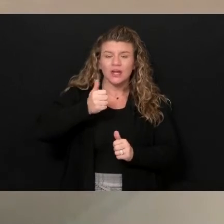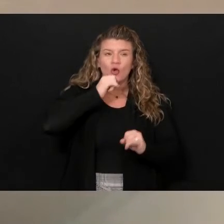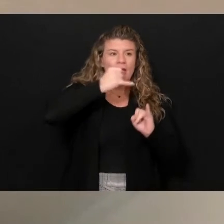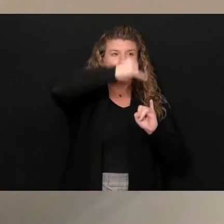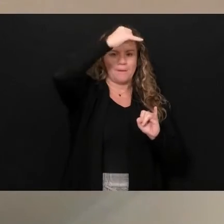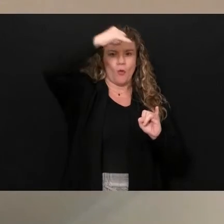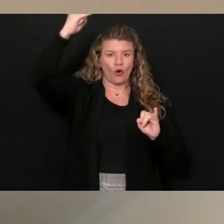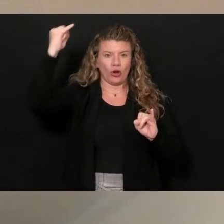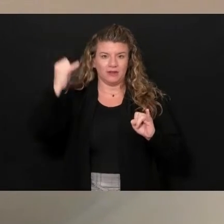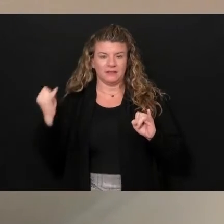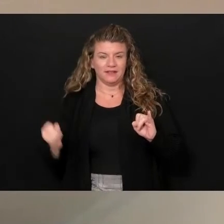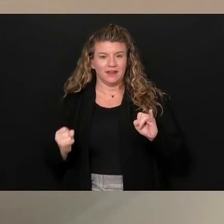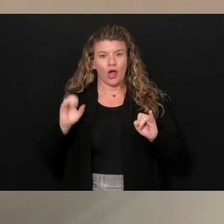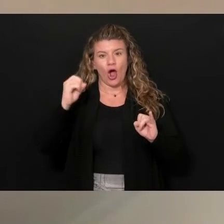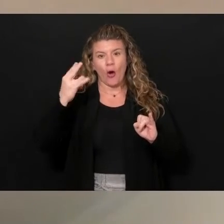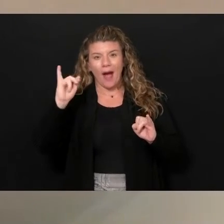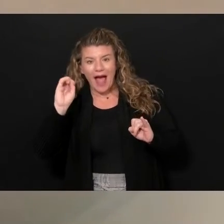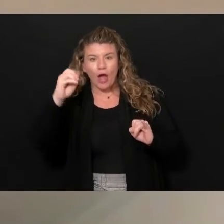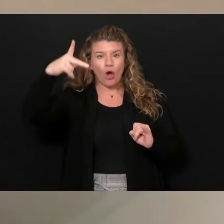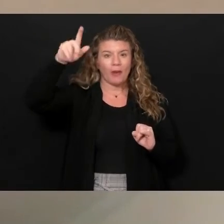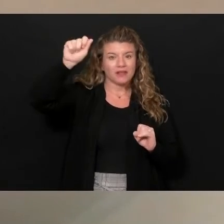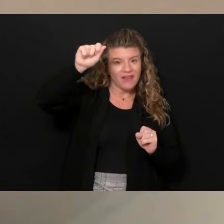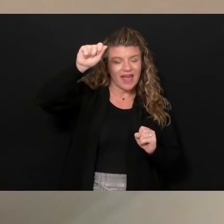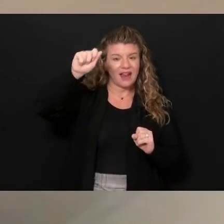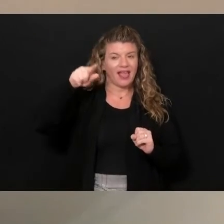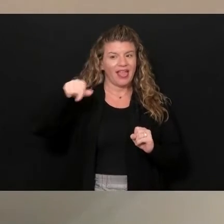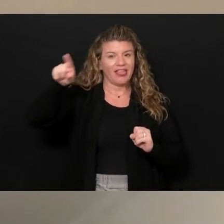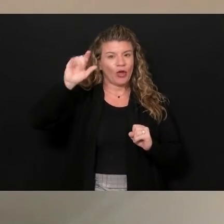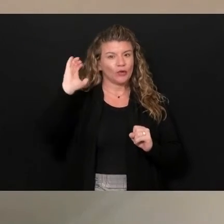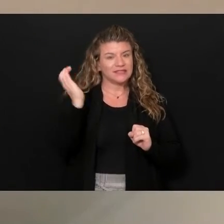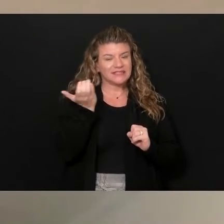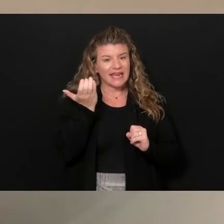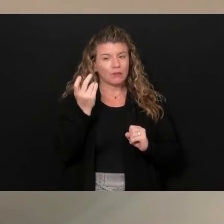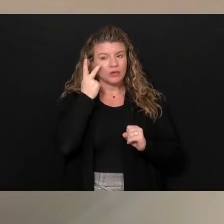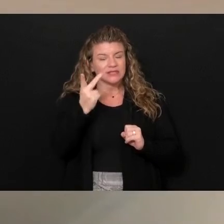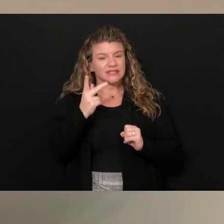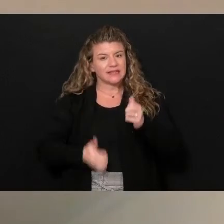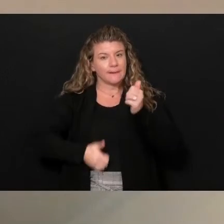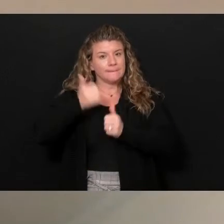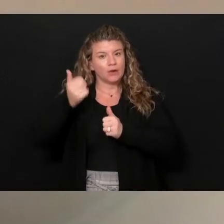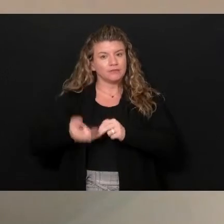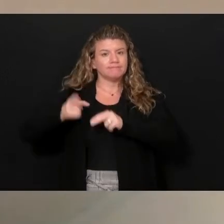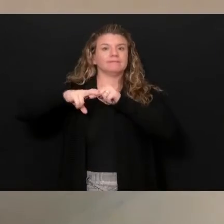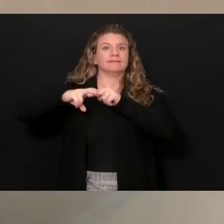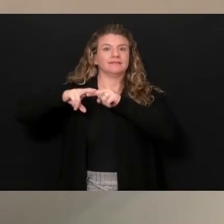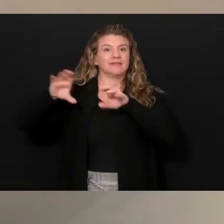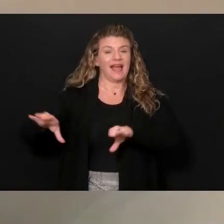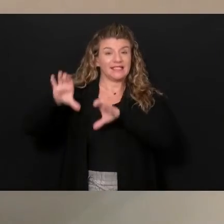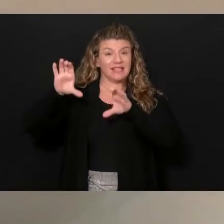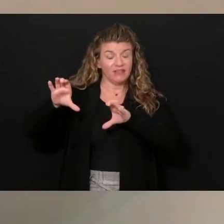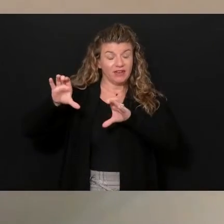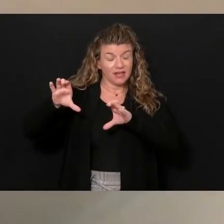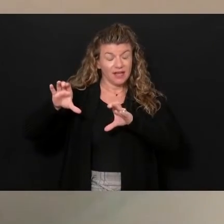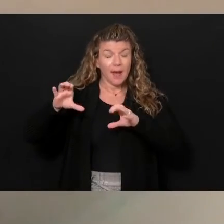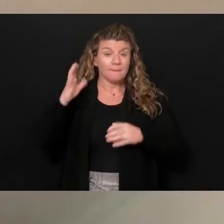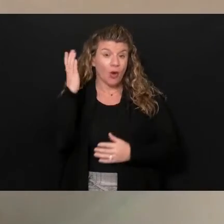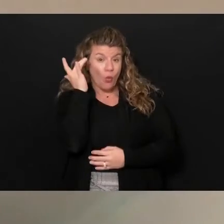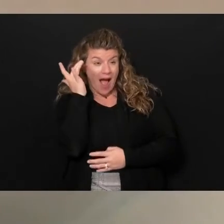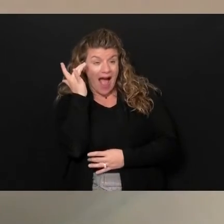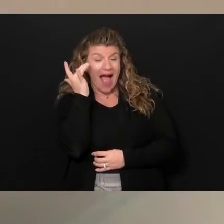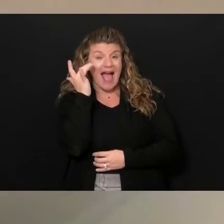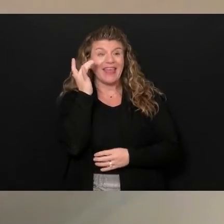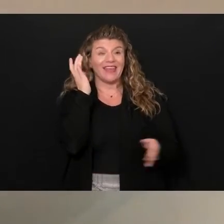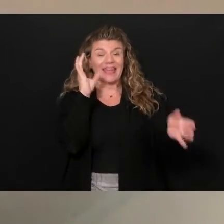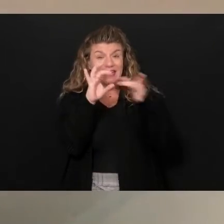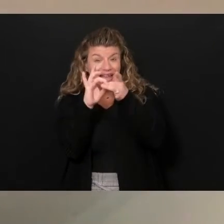Ohio and some in Pennsylvania seem to be the places that we're seeing the most activity. But as we said, because of the